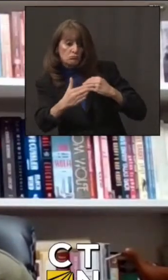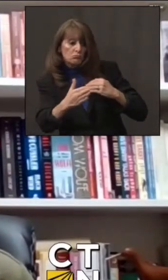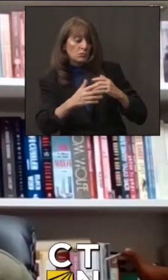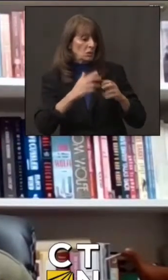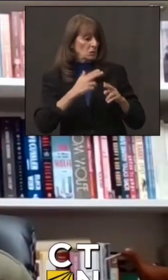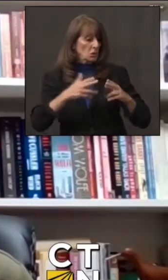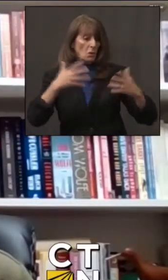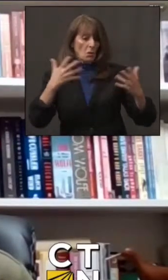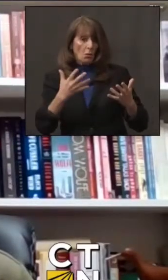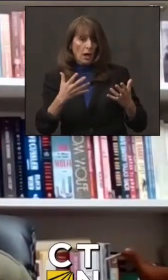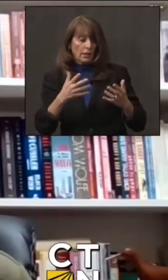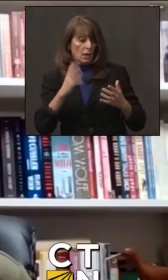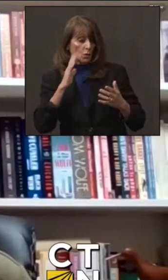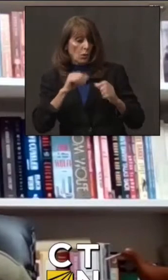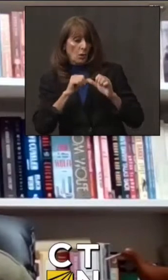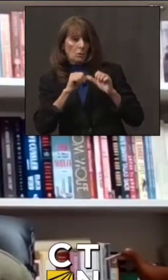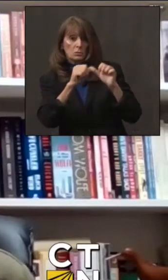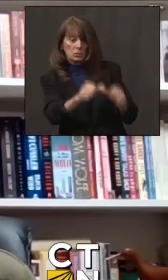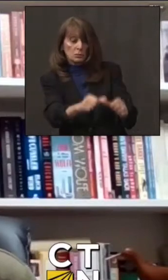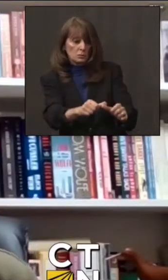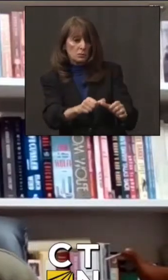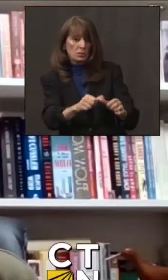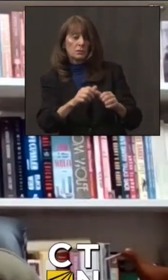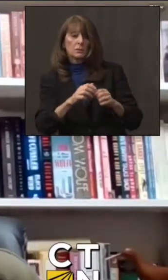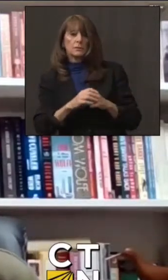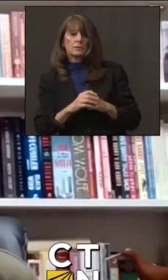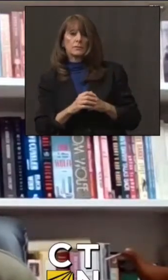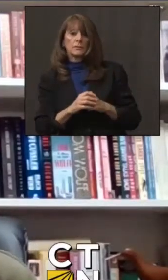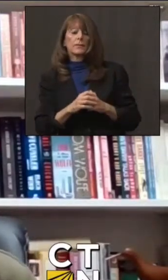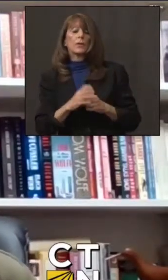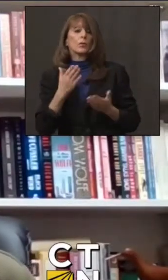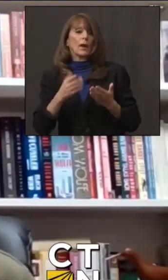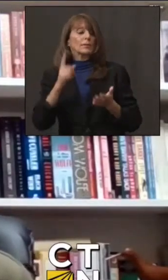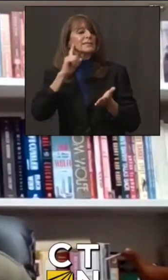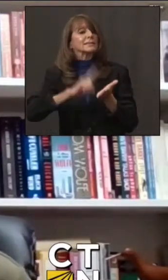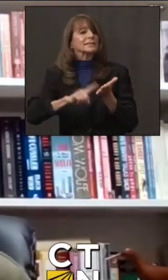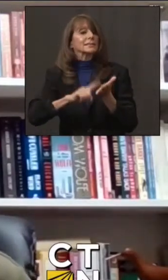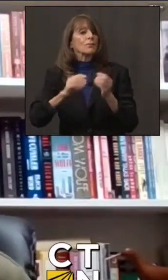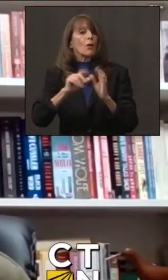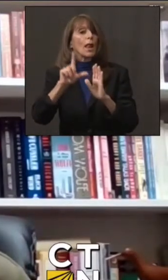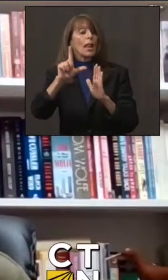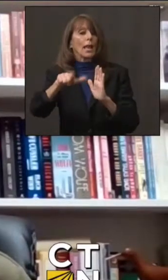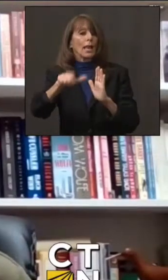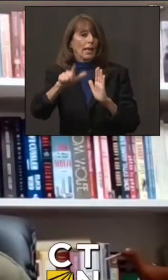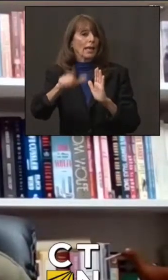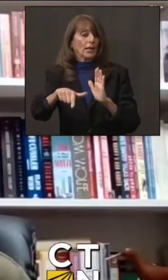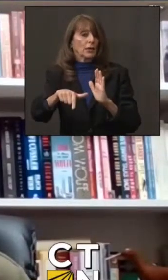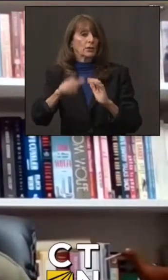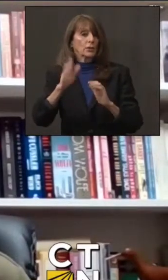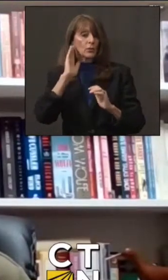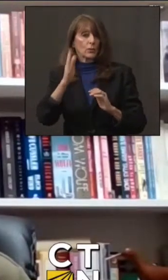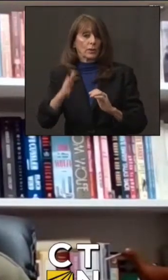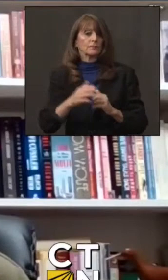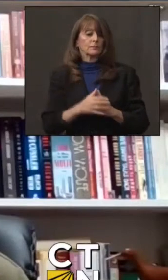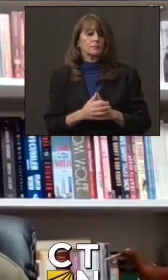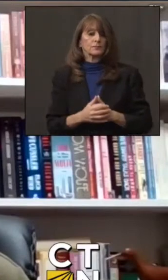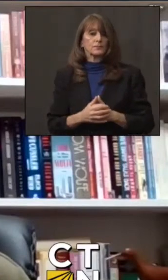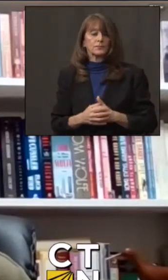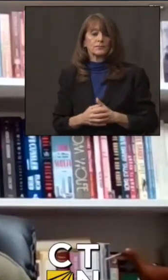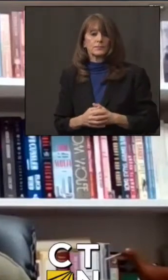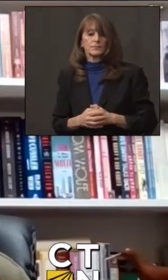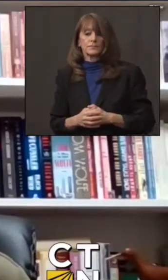how the immunity lasts from COVID-19, we'll probably have more guidance around the vaccination for people